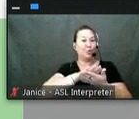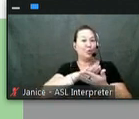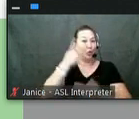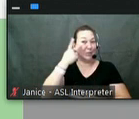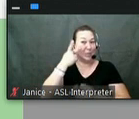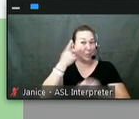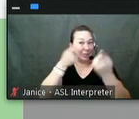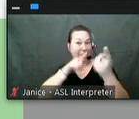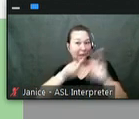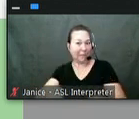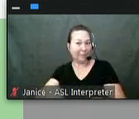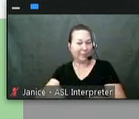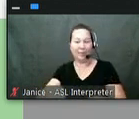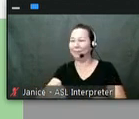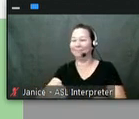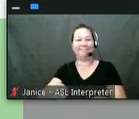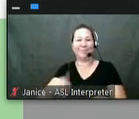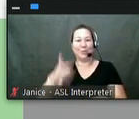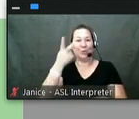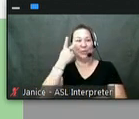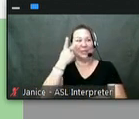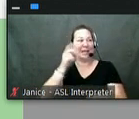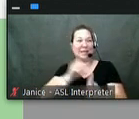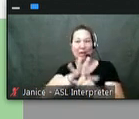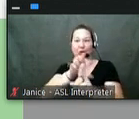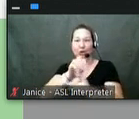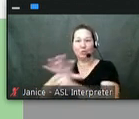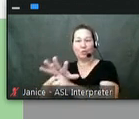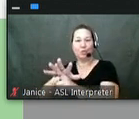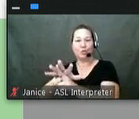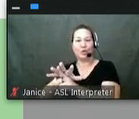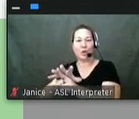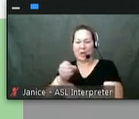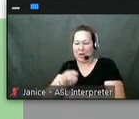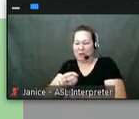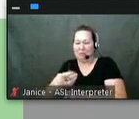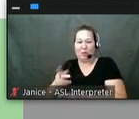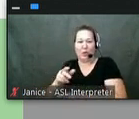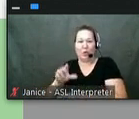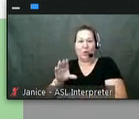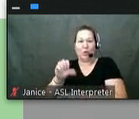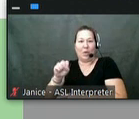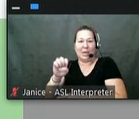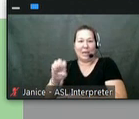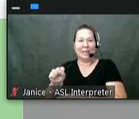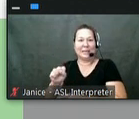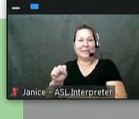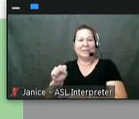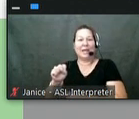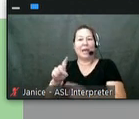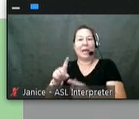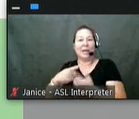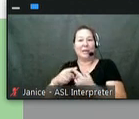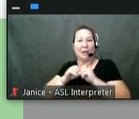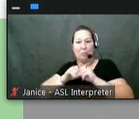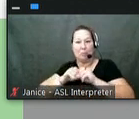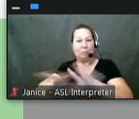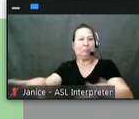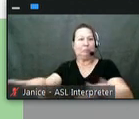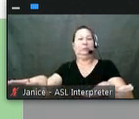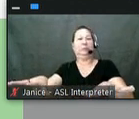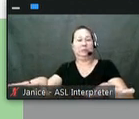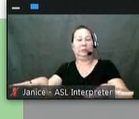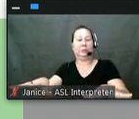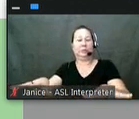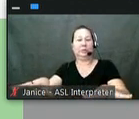the exposure rate of such few cases and how it's permeated the audience. And so these are